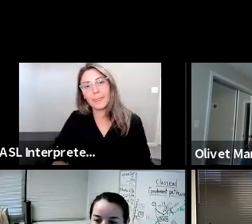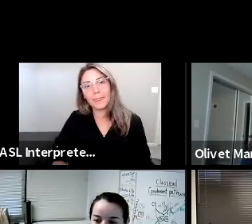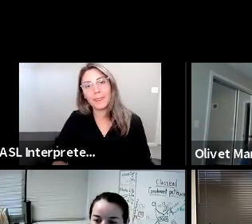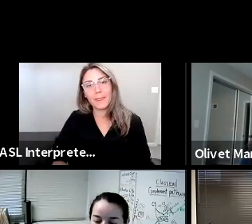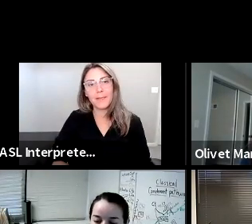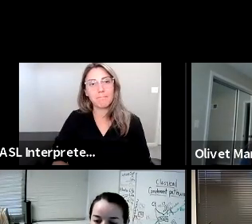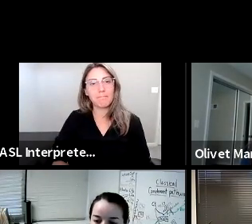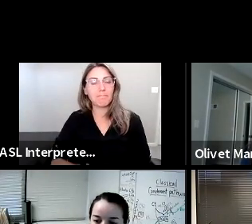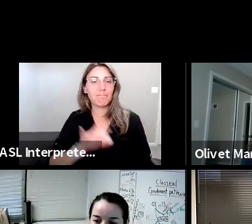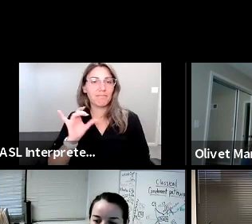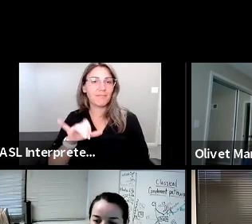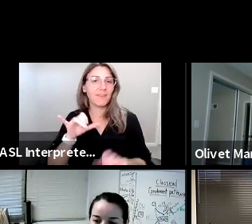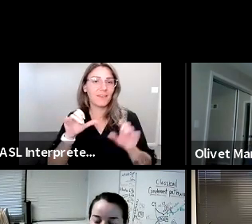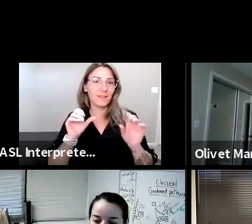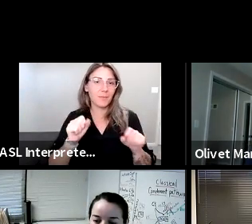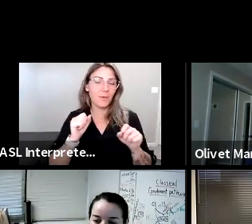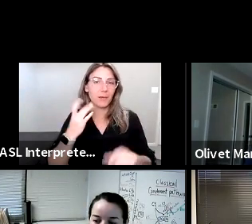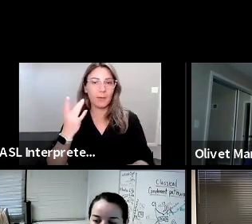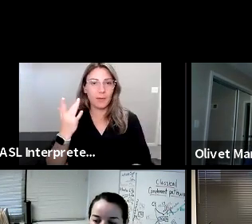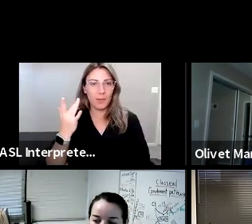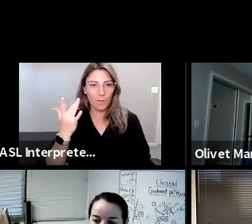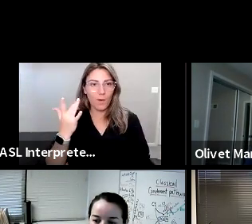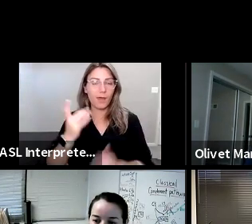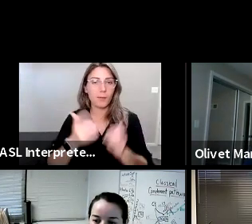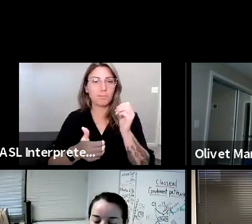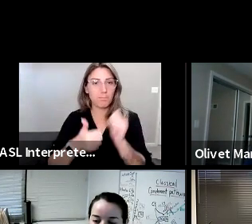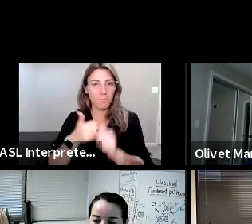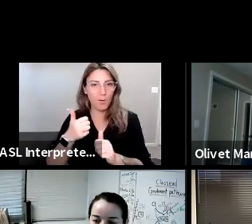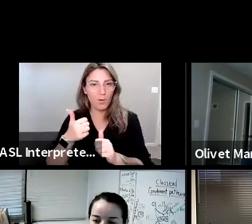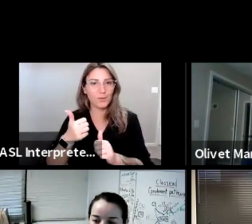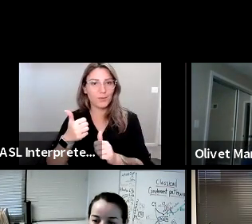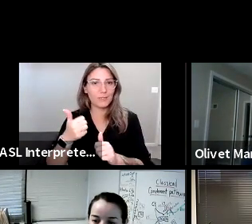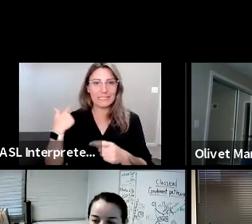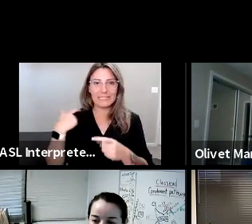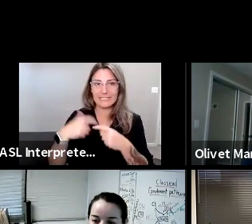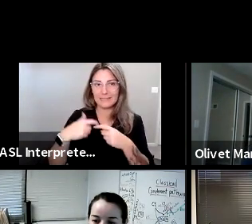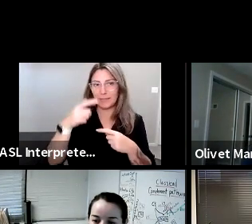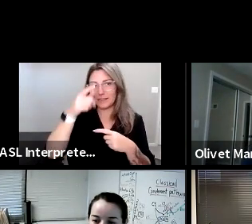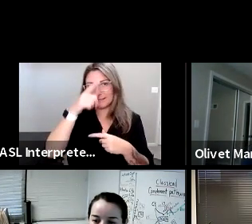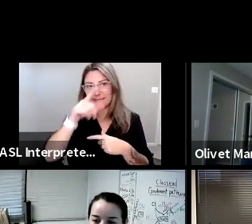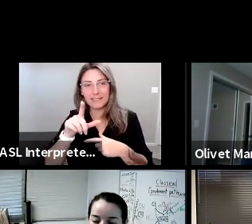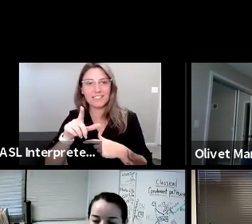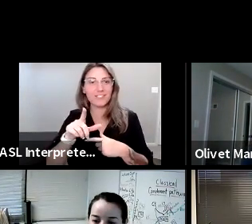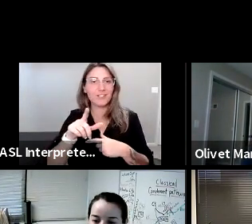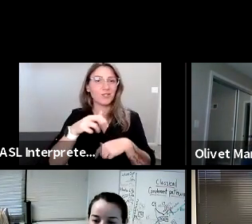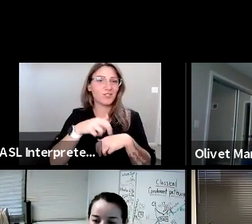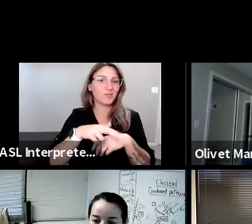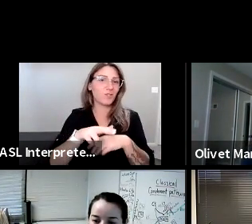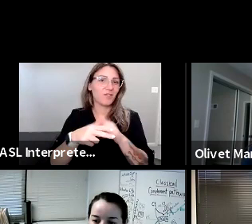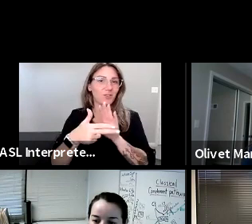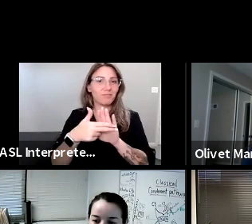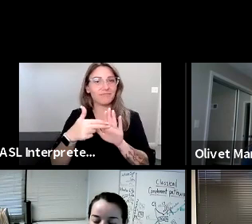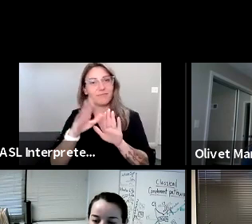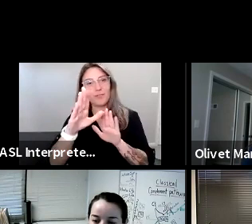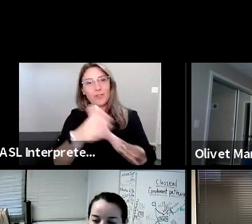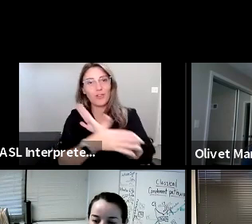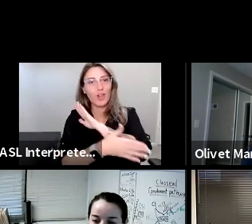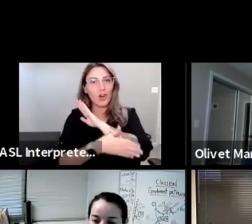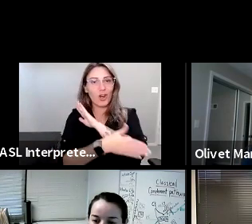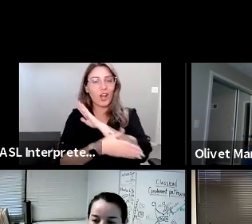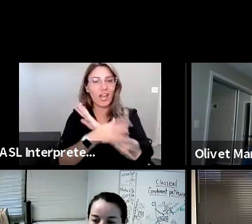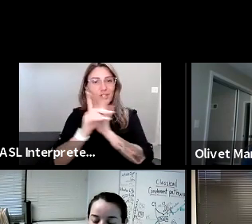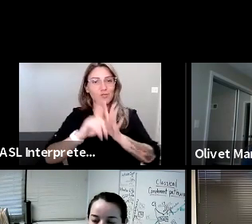that's probably why most Hispanics, Latinos refer to their country of